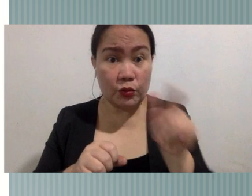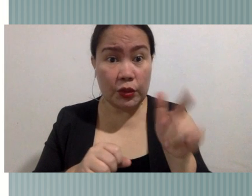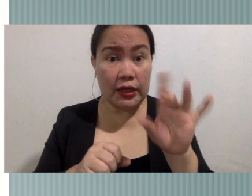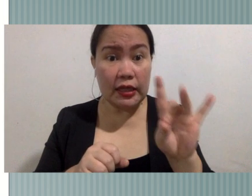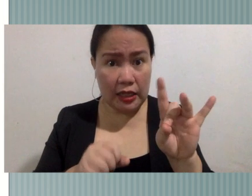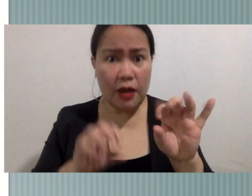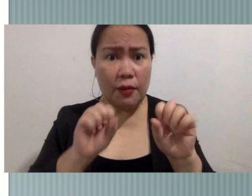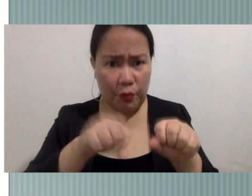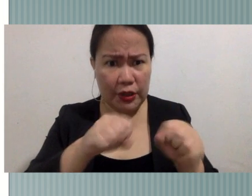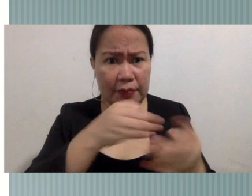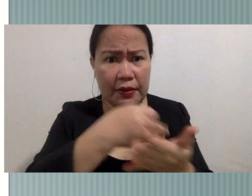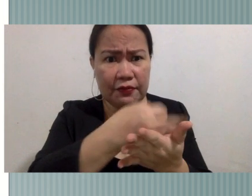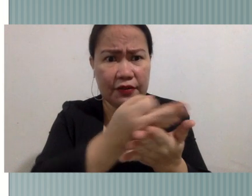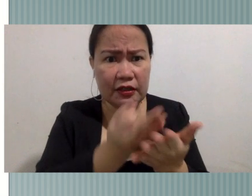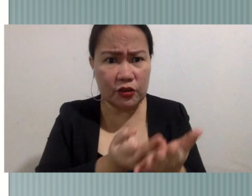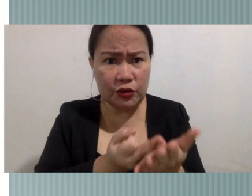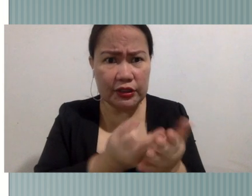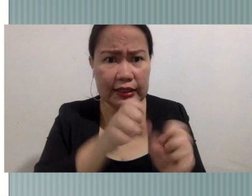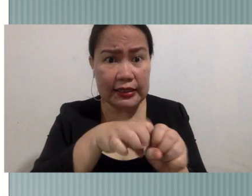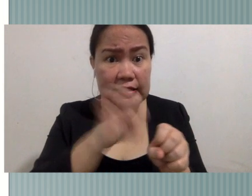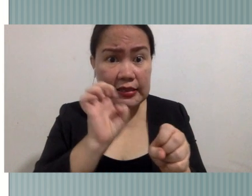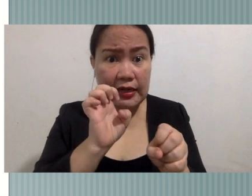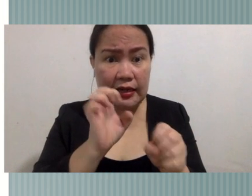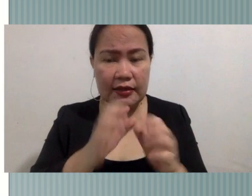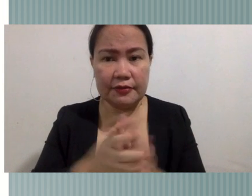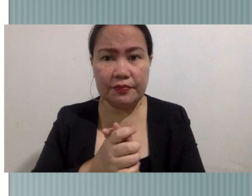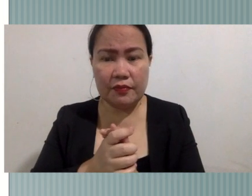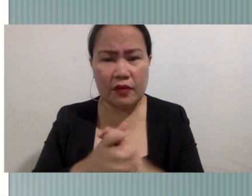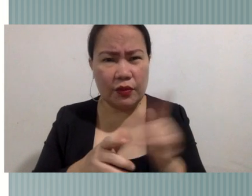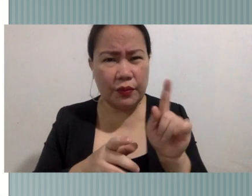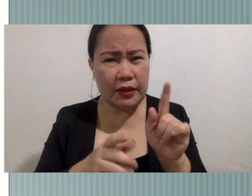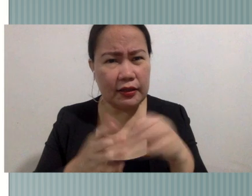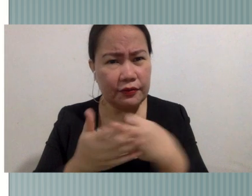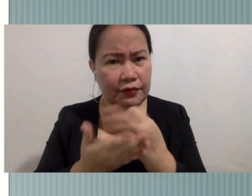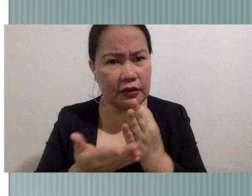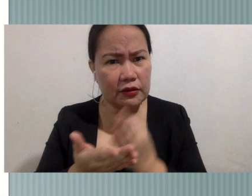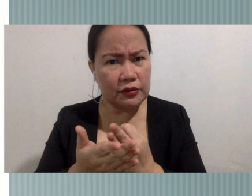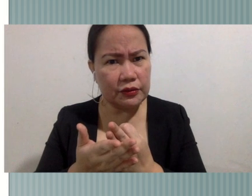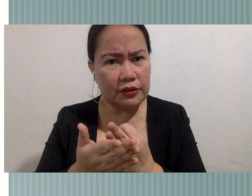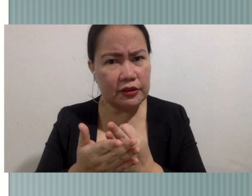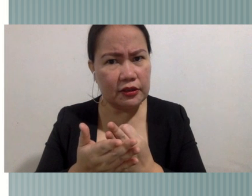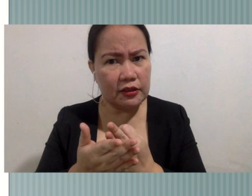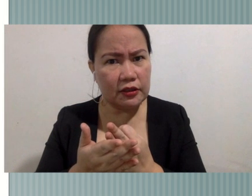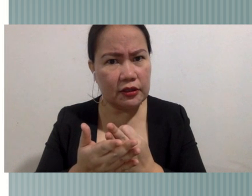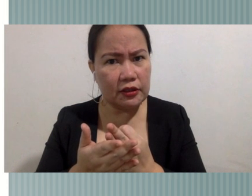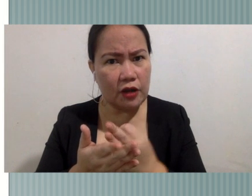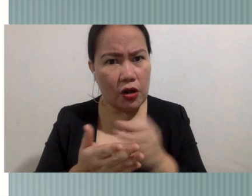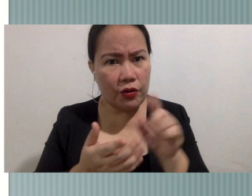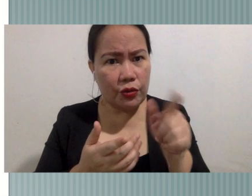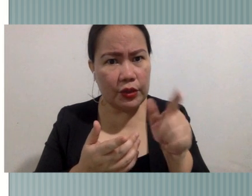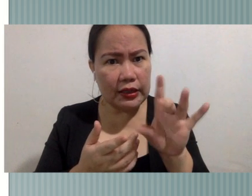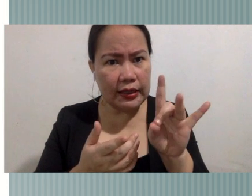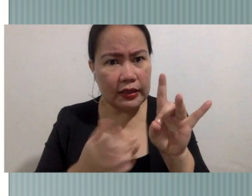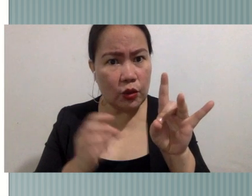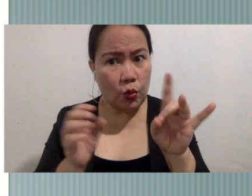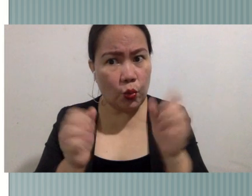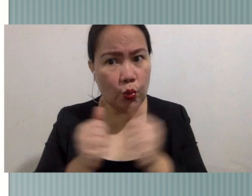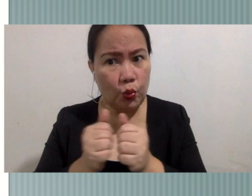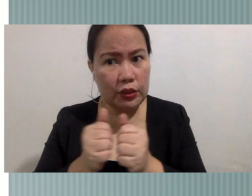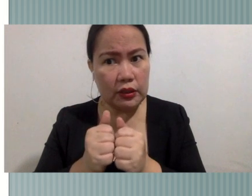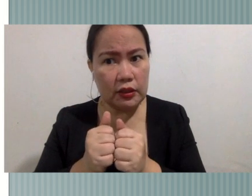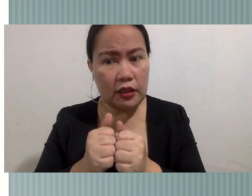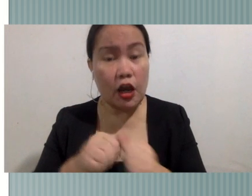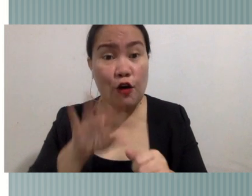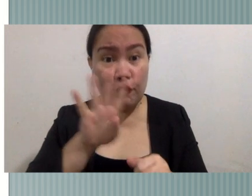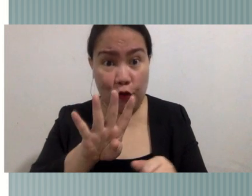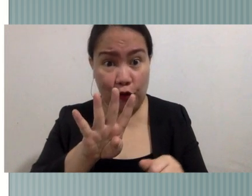pwede pa natin extract yan. So, ano ba yung factor ni 28 na merong factor na perfect squared? That